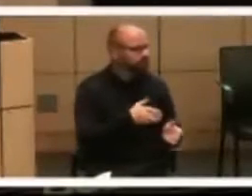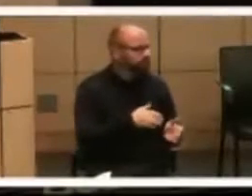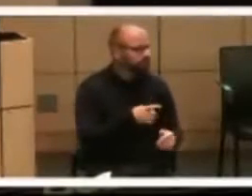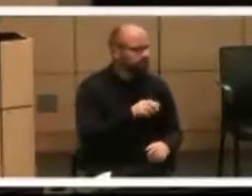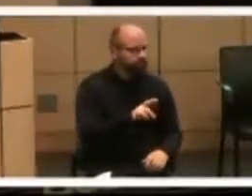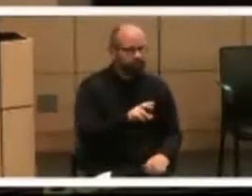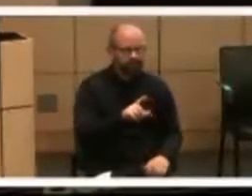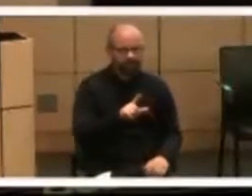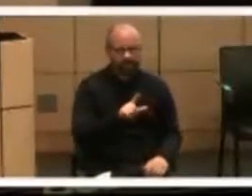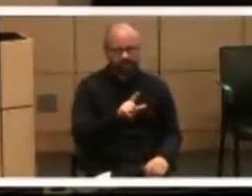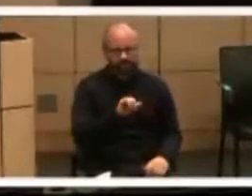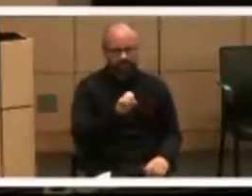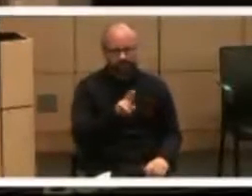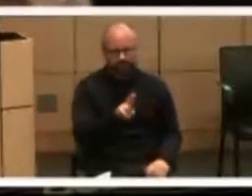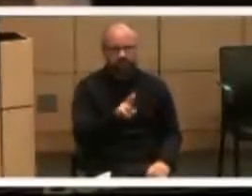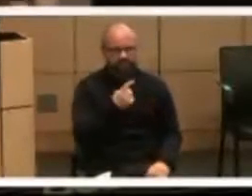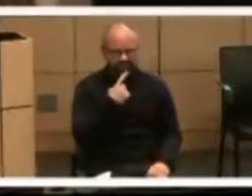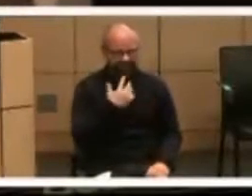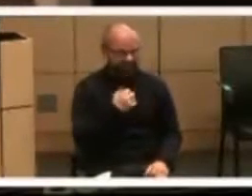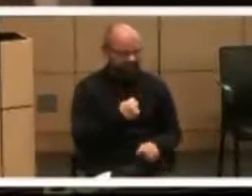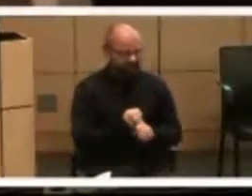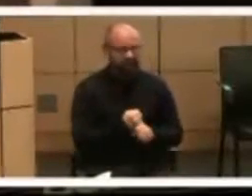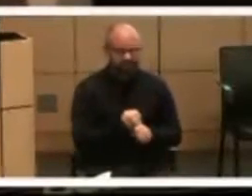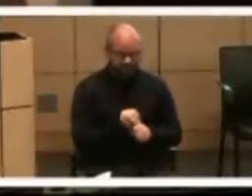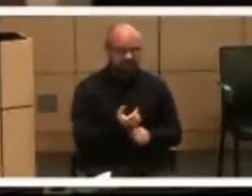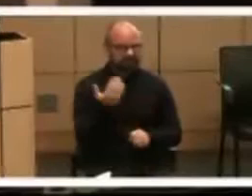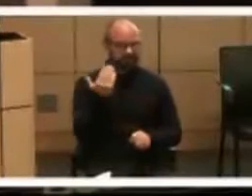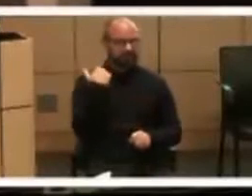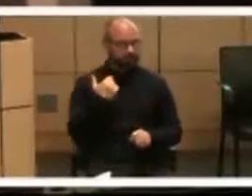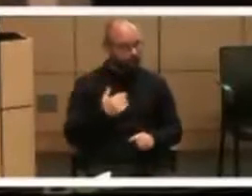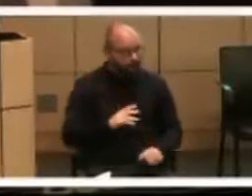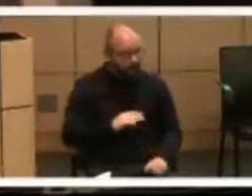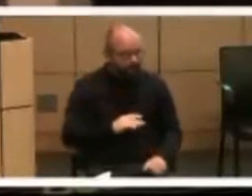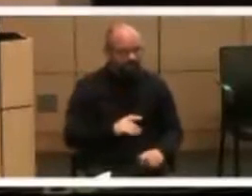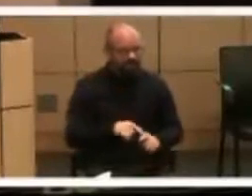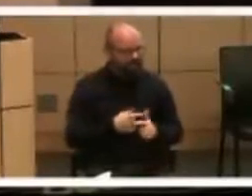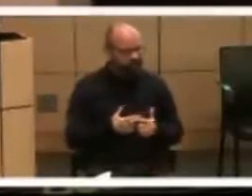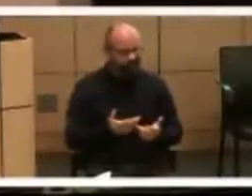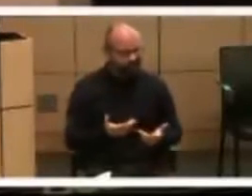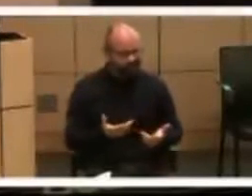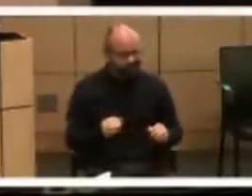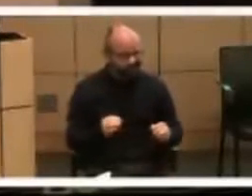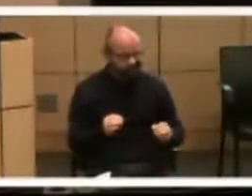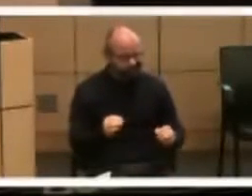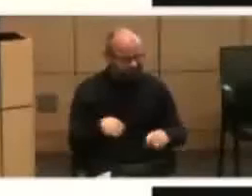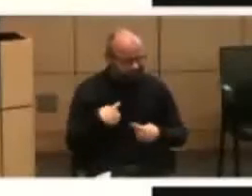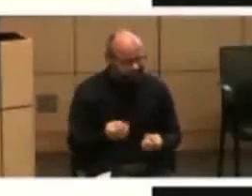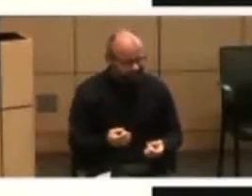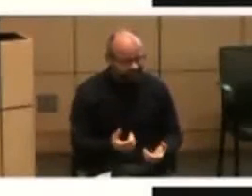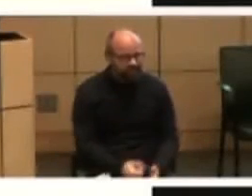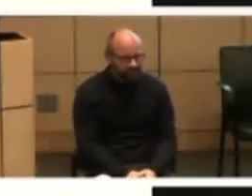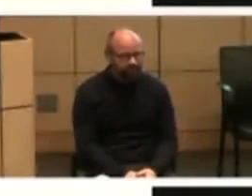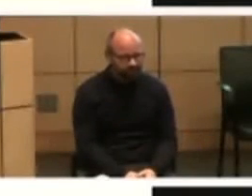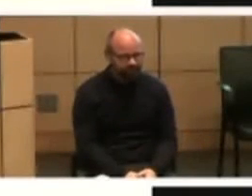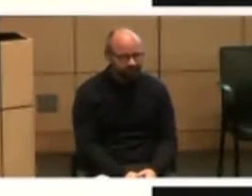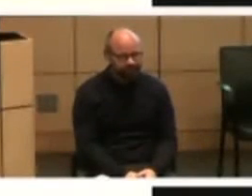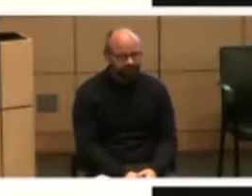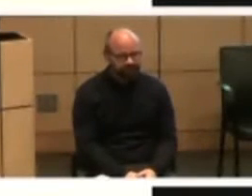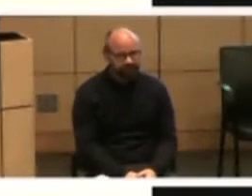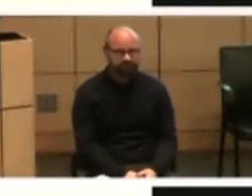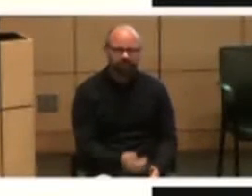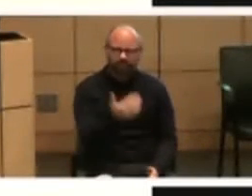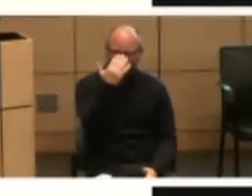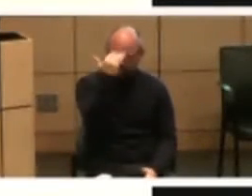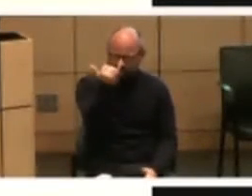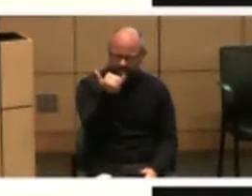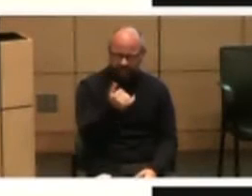were a lot of really good early studies, and then there's been a bit of a gap in studies. Okay, so why? Why are